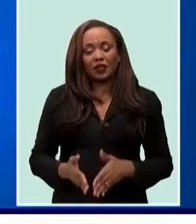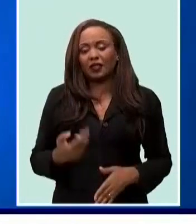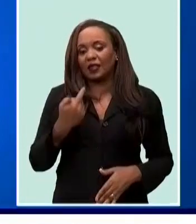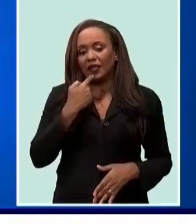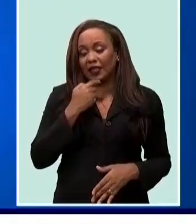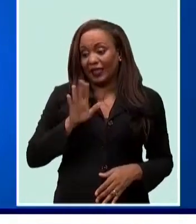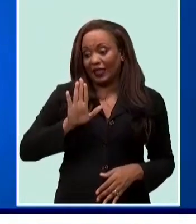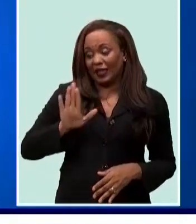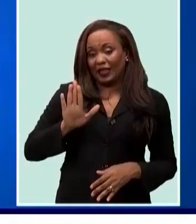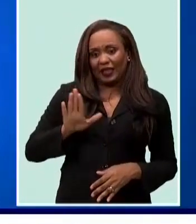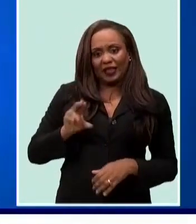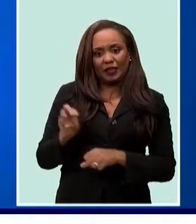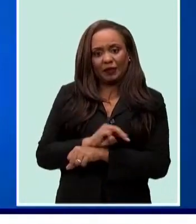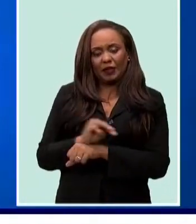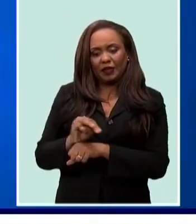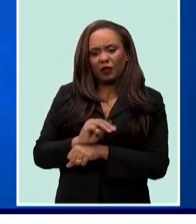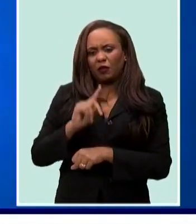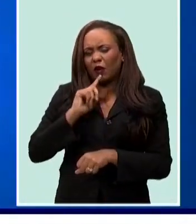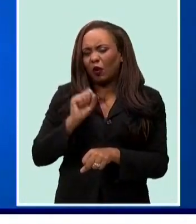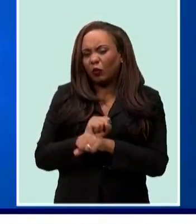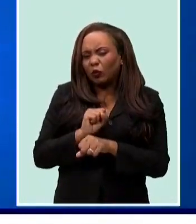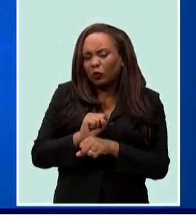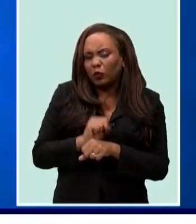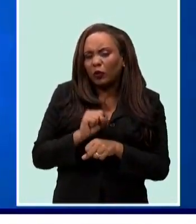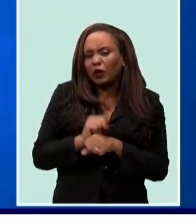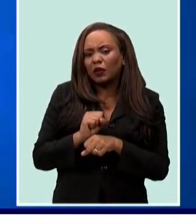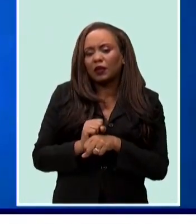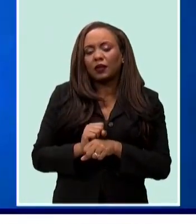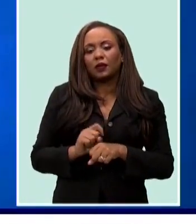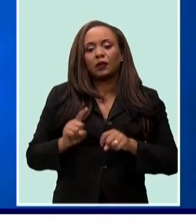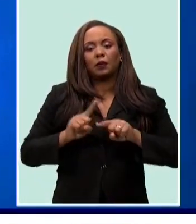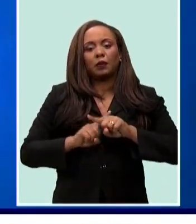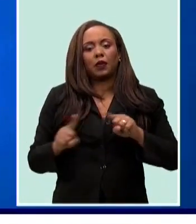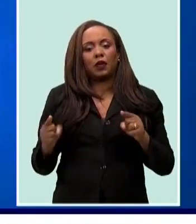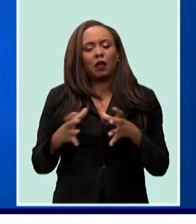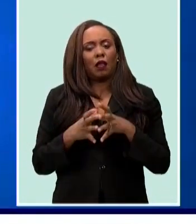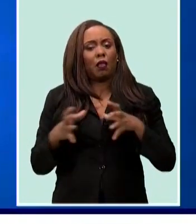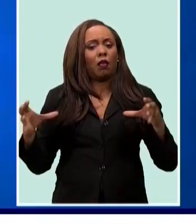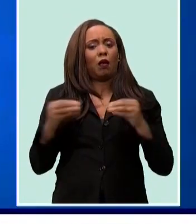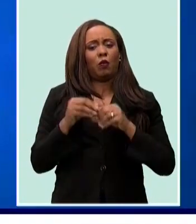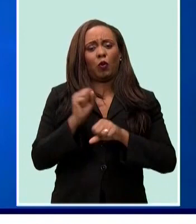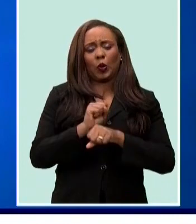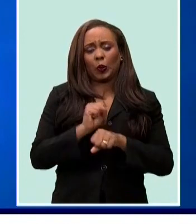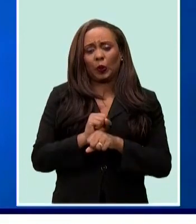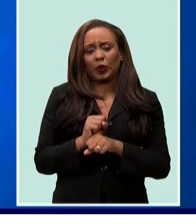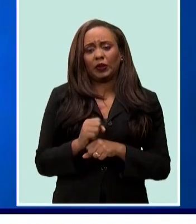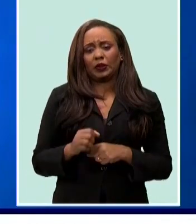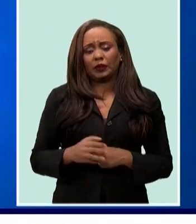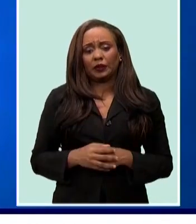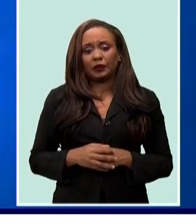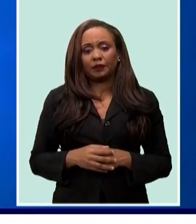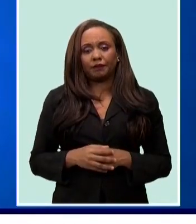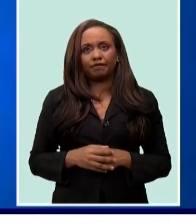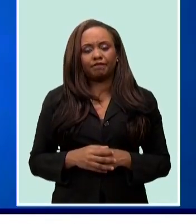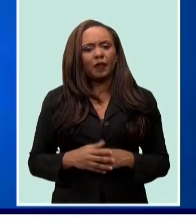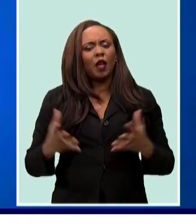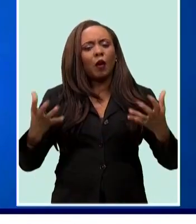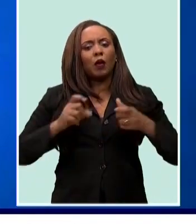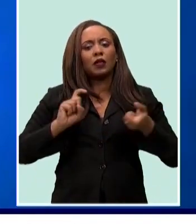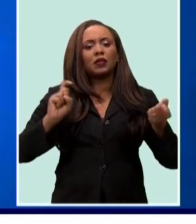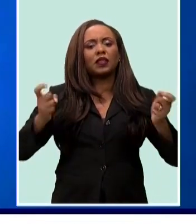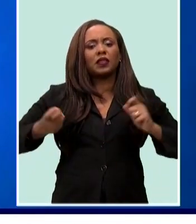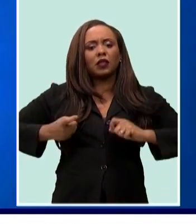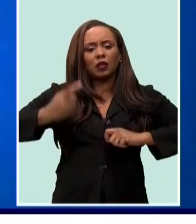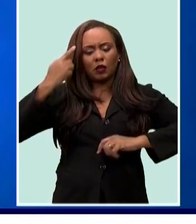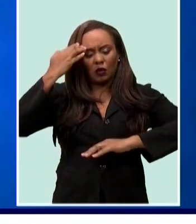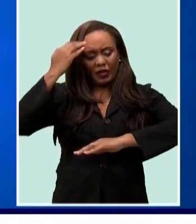says his ministry has been able to do some work on the market, but there is much more to be done. We want to be able to change the countertops from